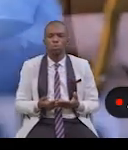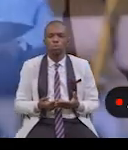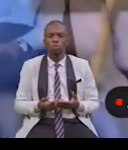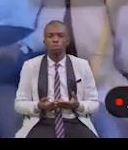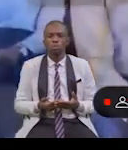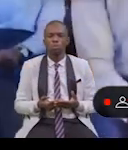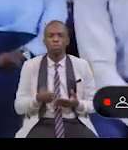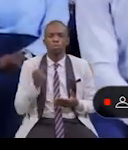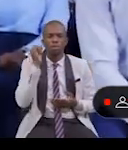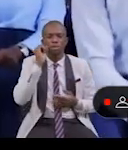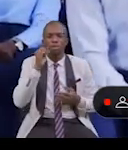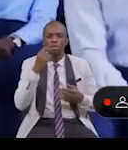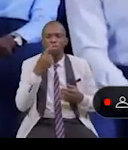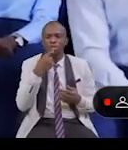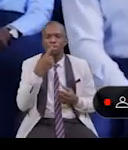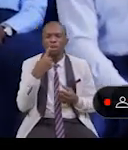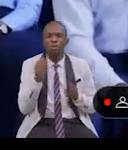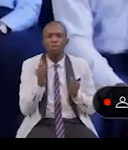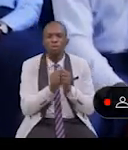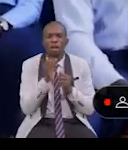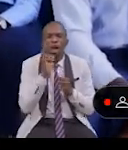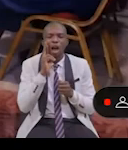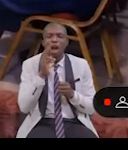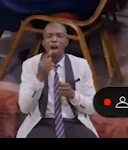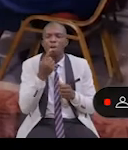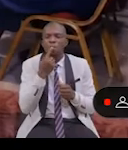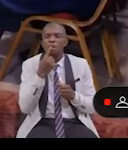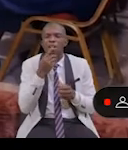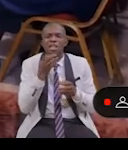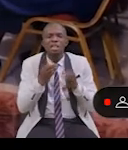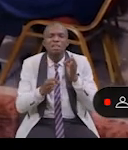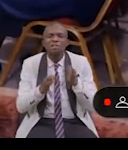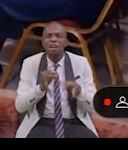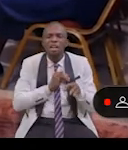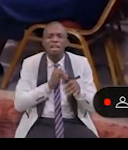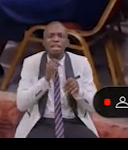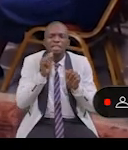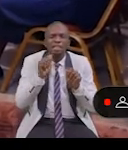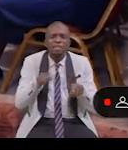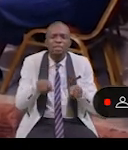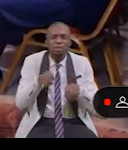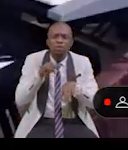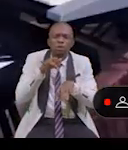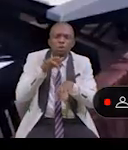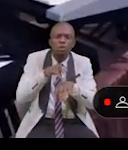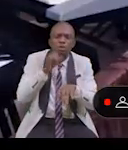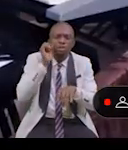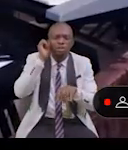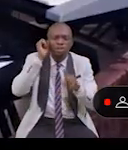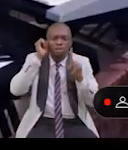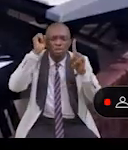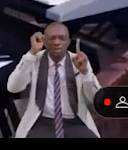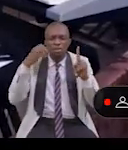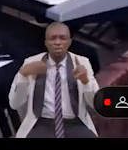She said with her mouth, "If I can touch his cloth,